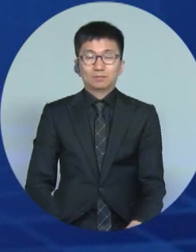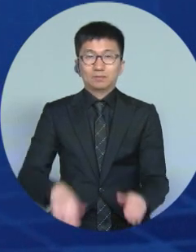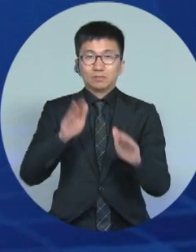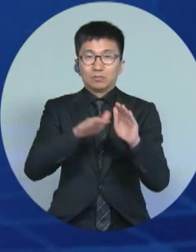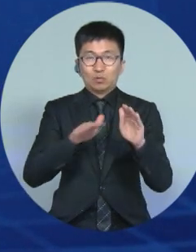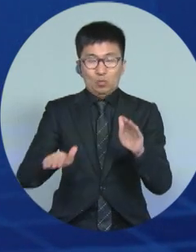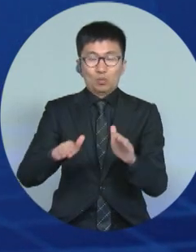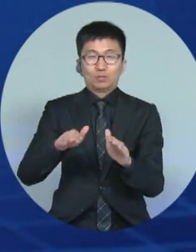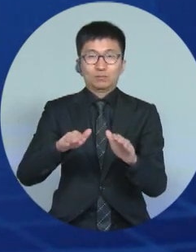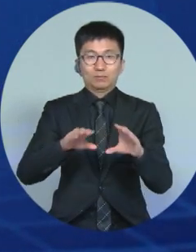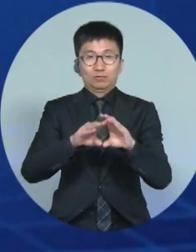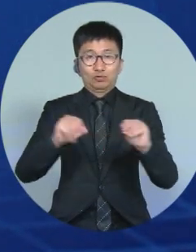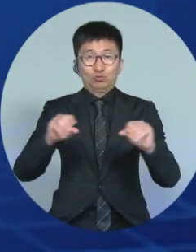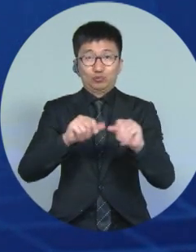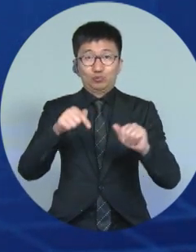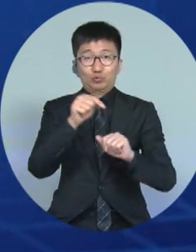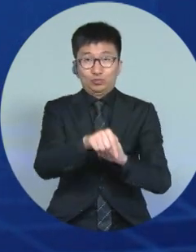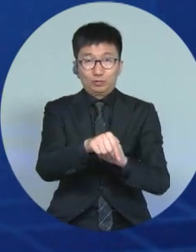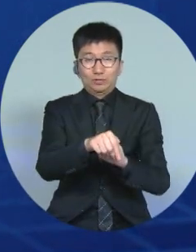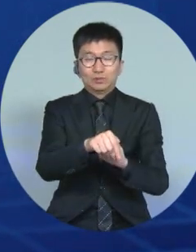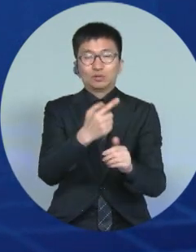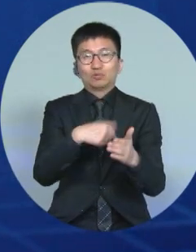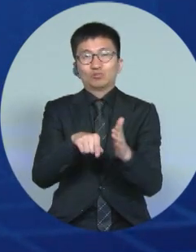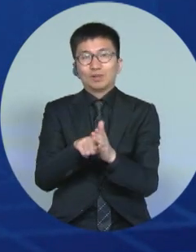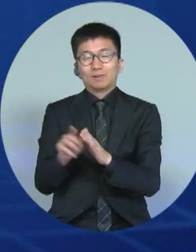are making profit from taking the commons